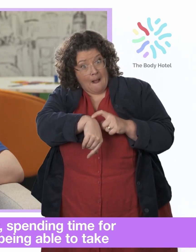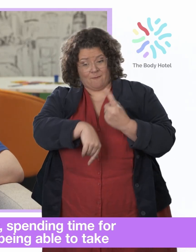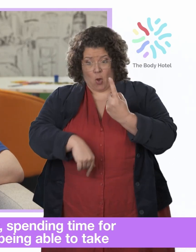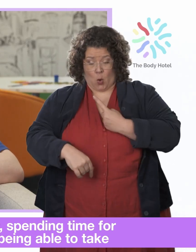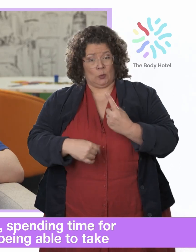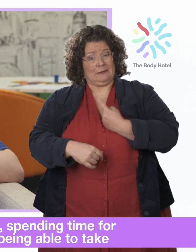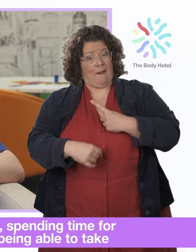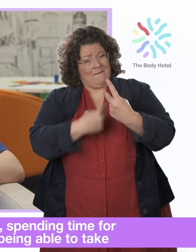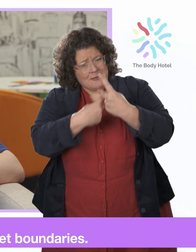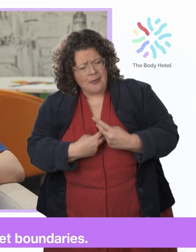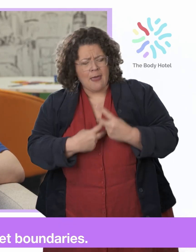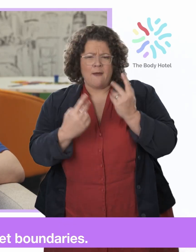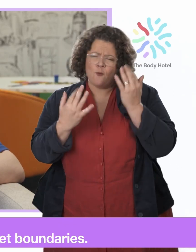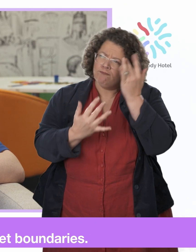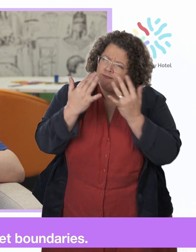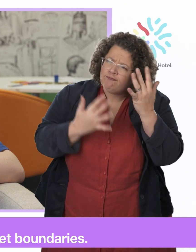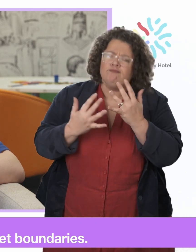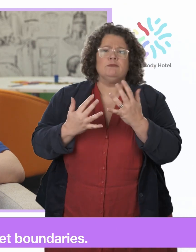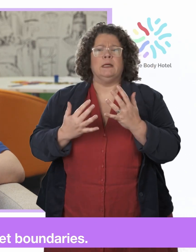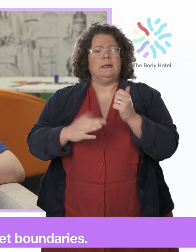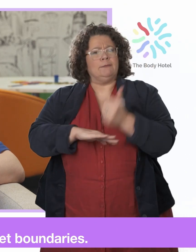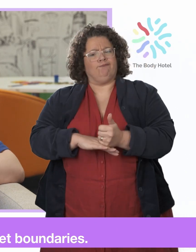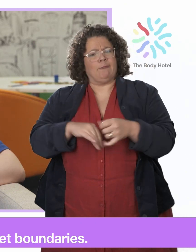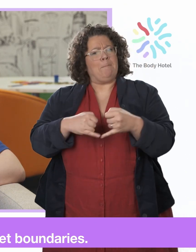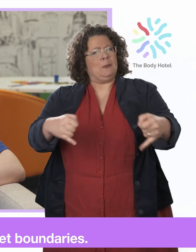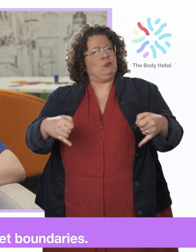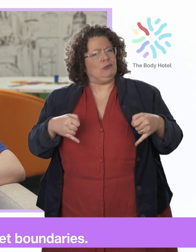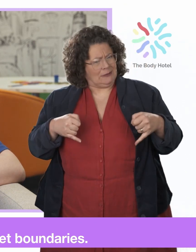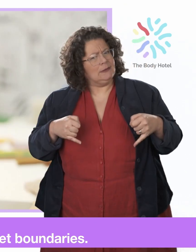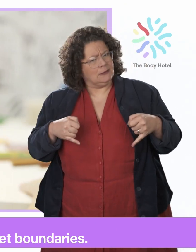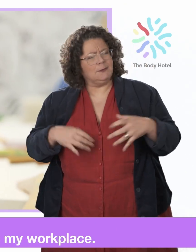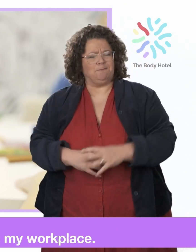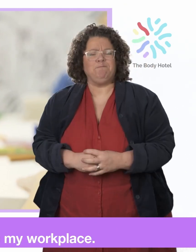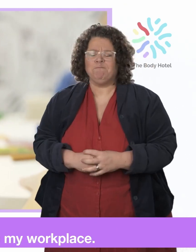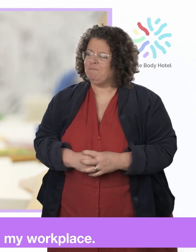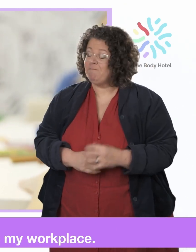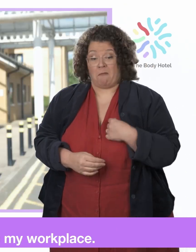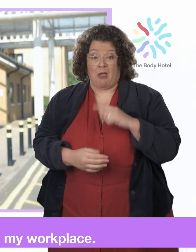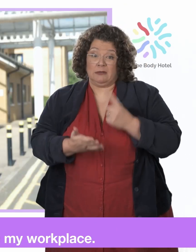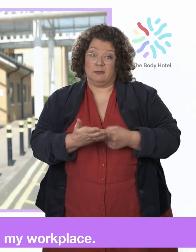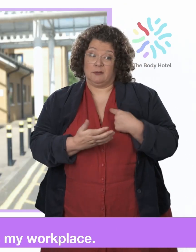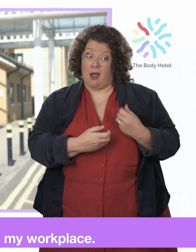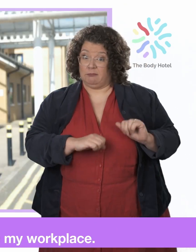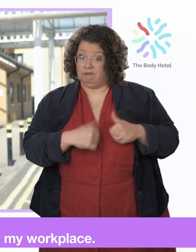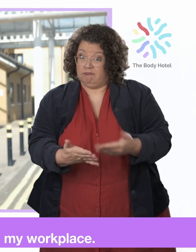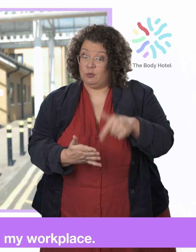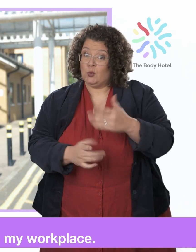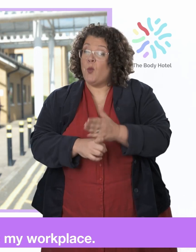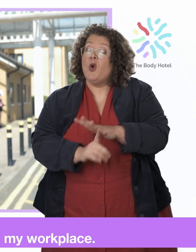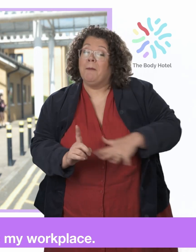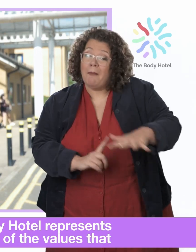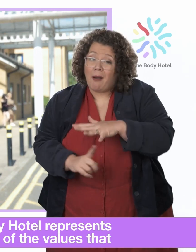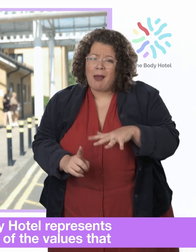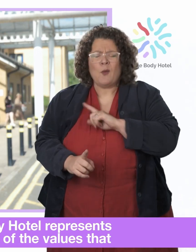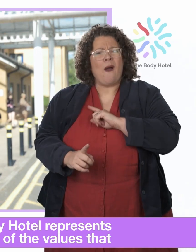own self-care and being able to take tools to reflect and set boundaries. I decided to bring it to